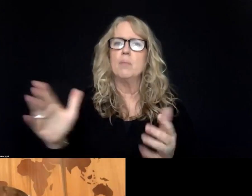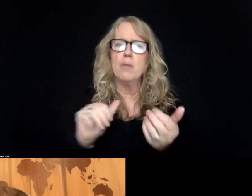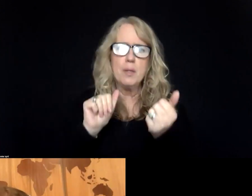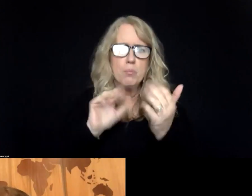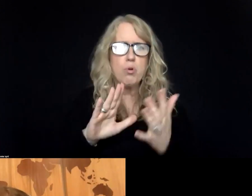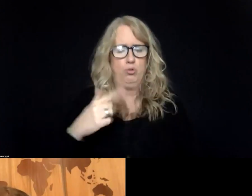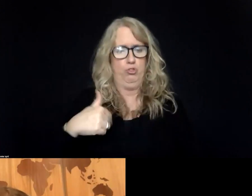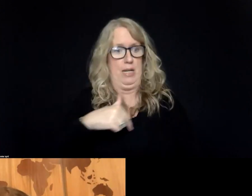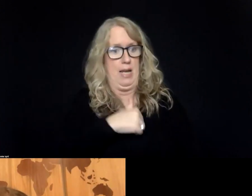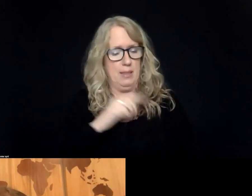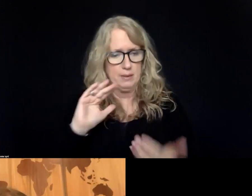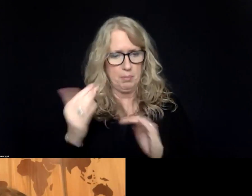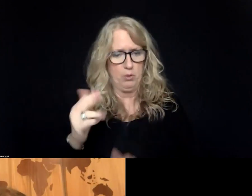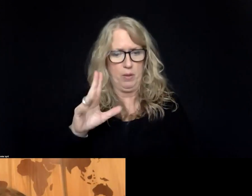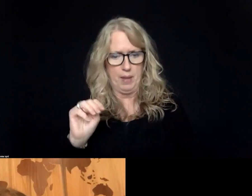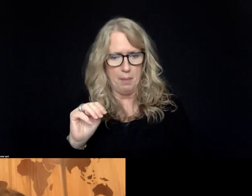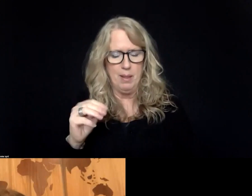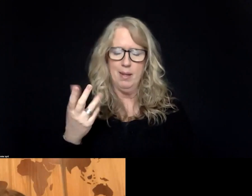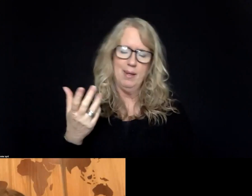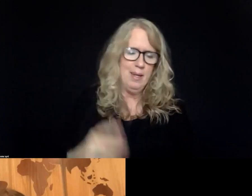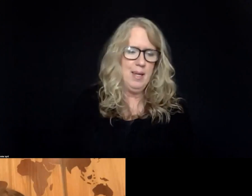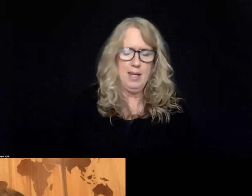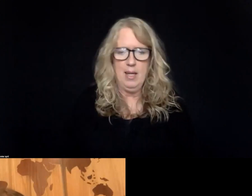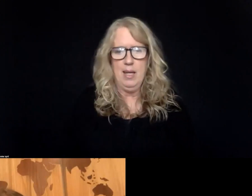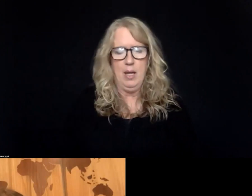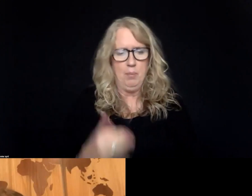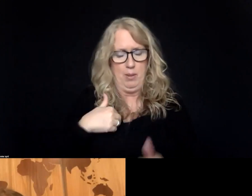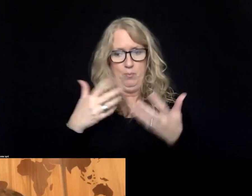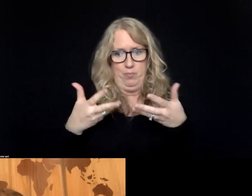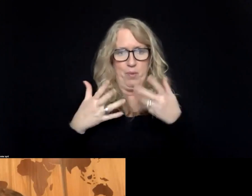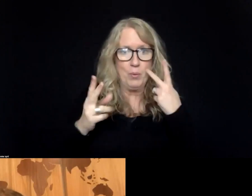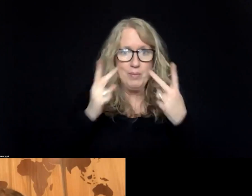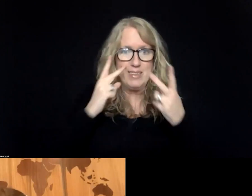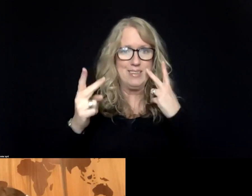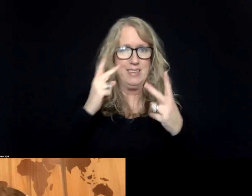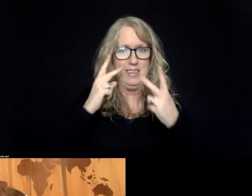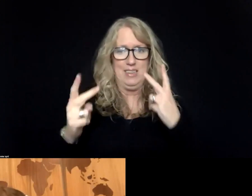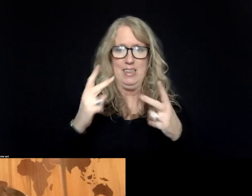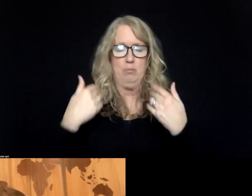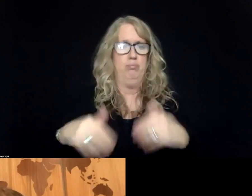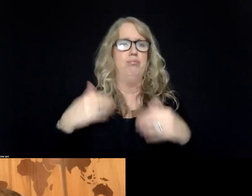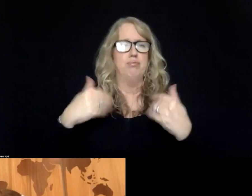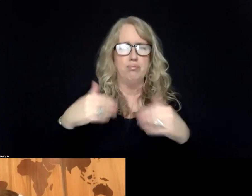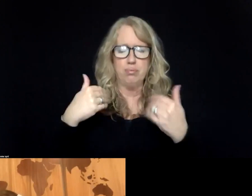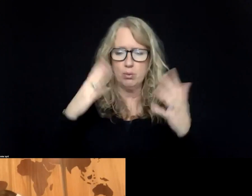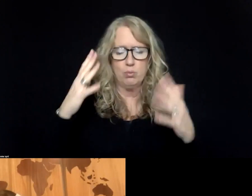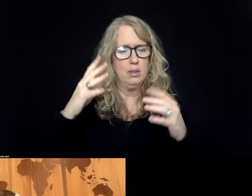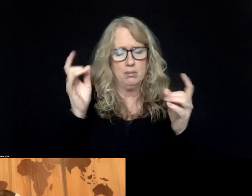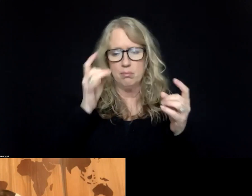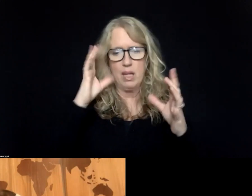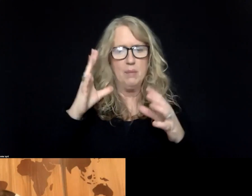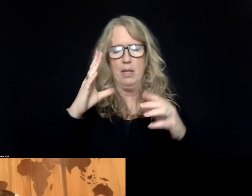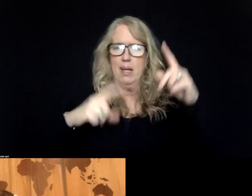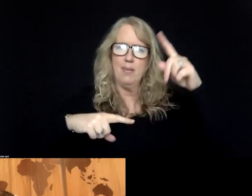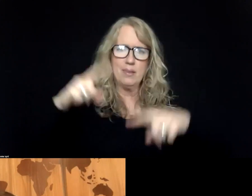us theming, and I think we've got no shortage of seeing just how blood-soaked the world could be over us-them